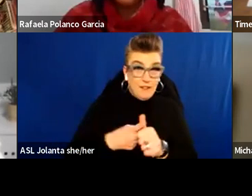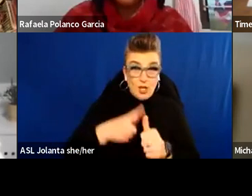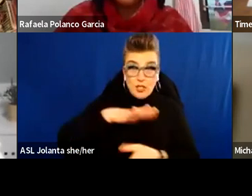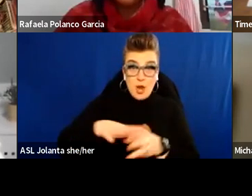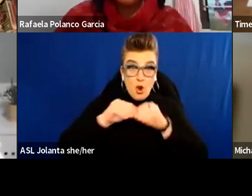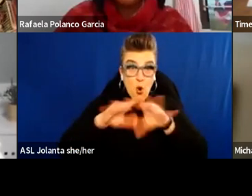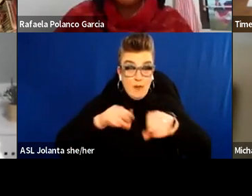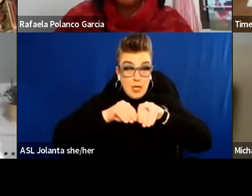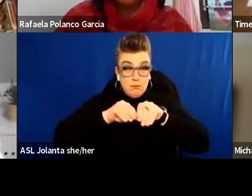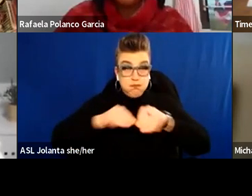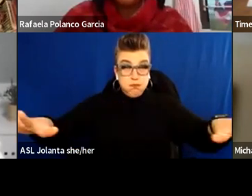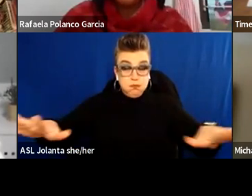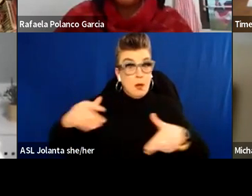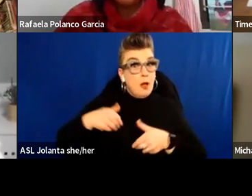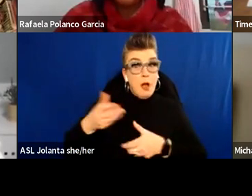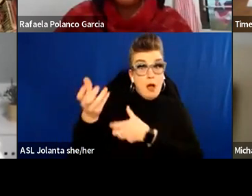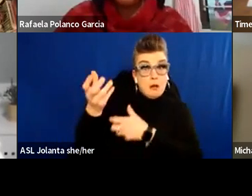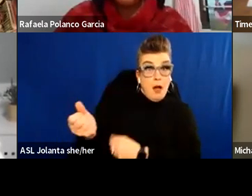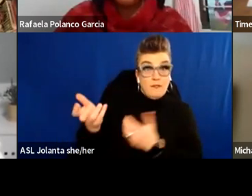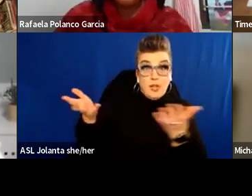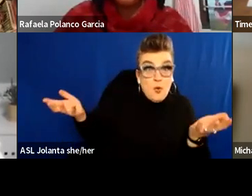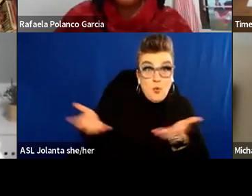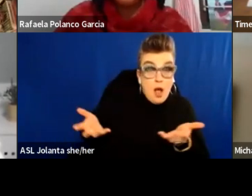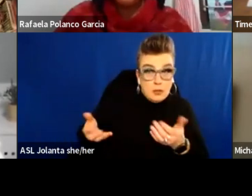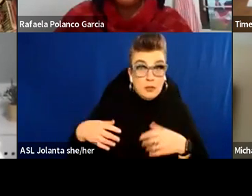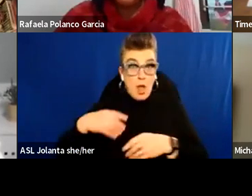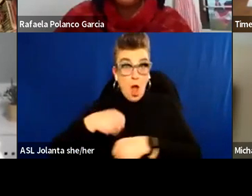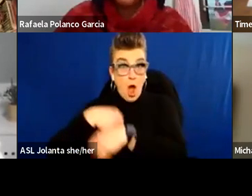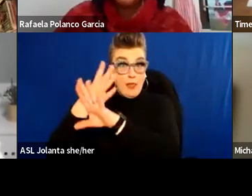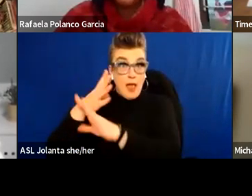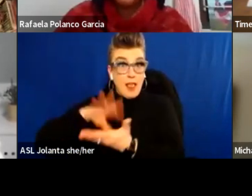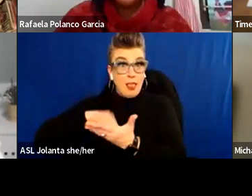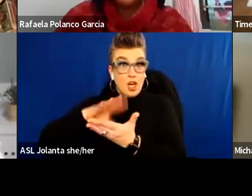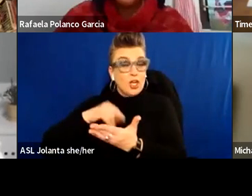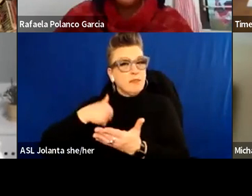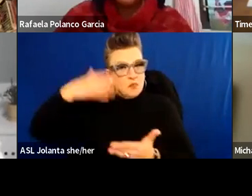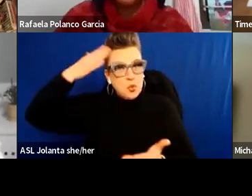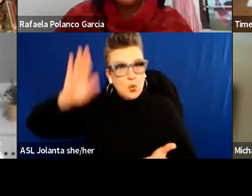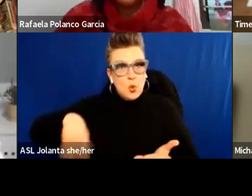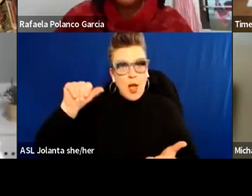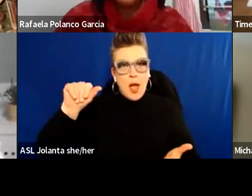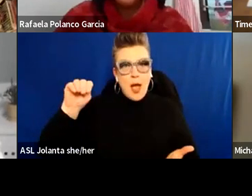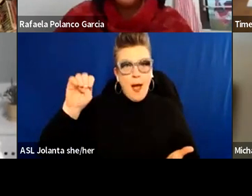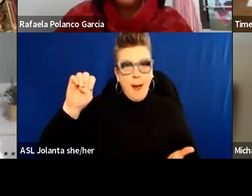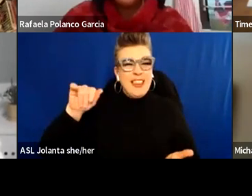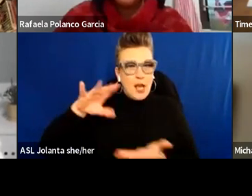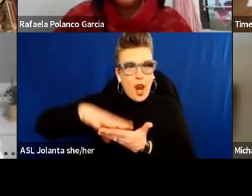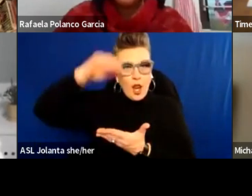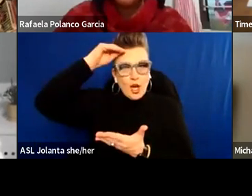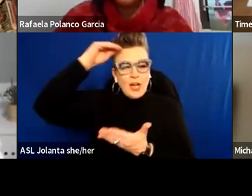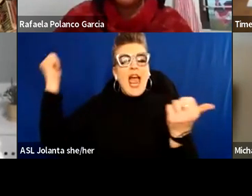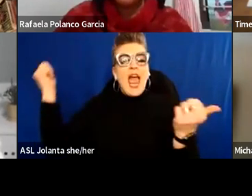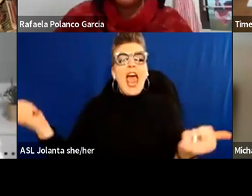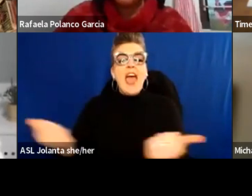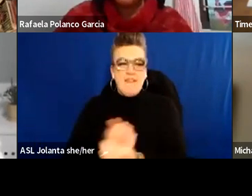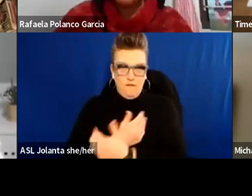confident about was that although learning had moved to online amelia was learning everything she was supposed to she